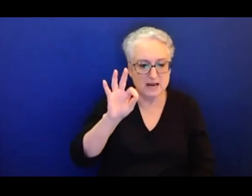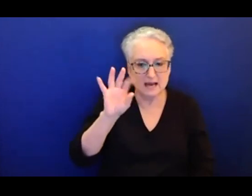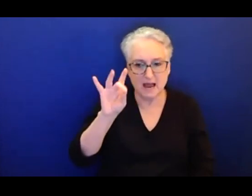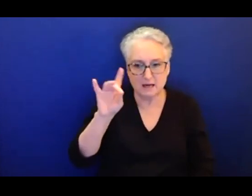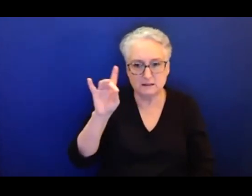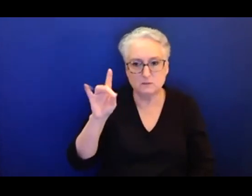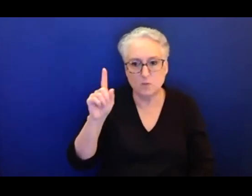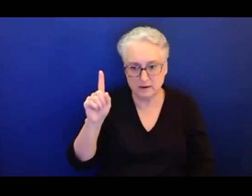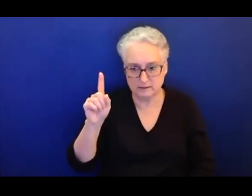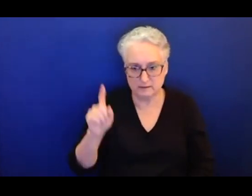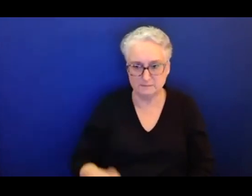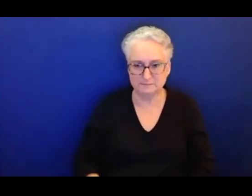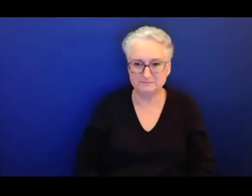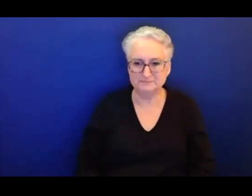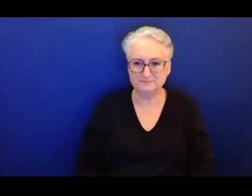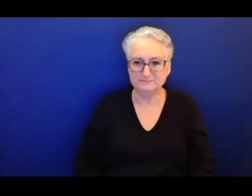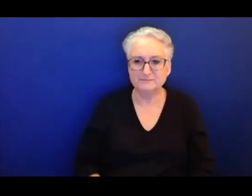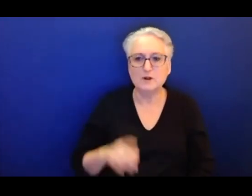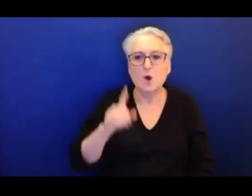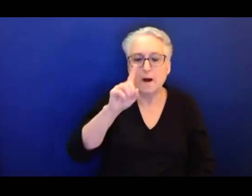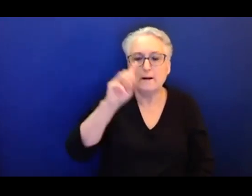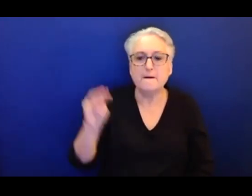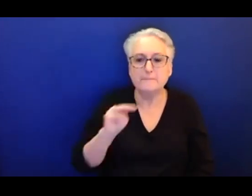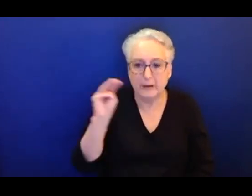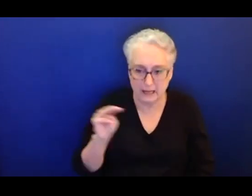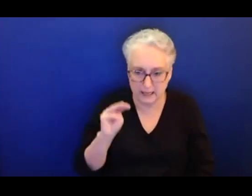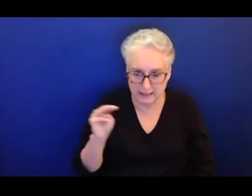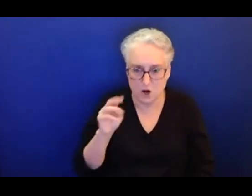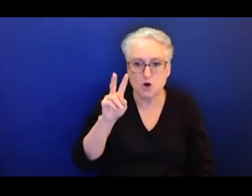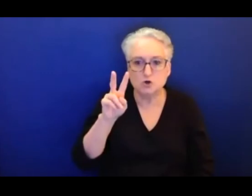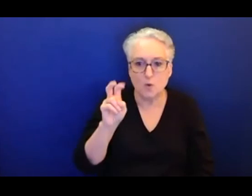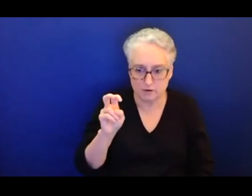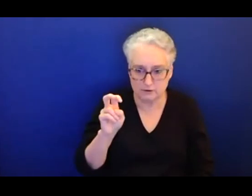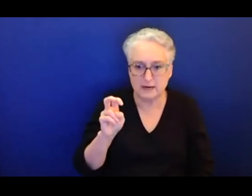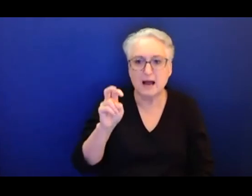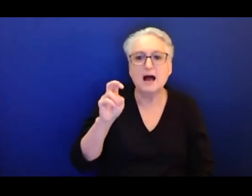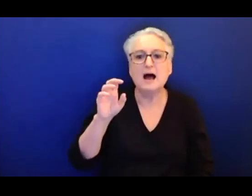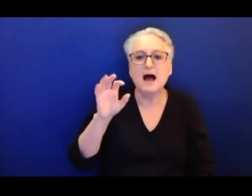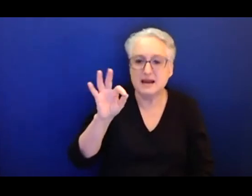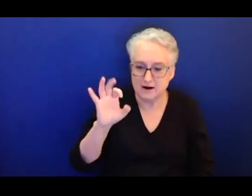$972,892 will go toward assisting 189 persons.